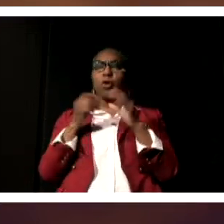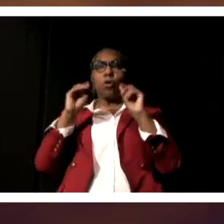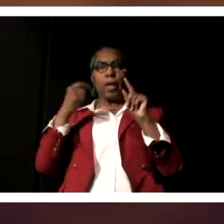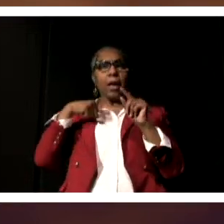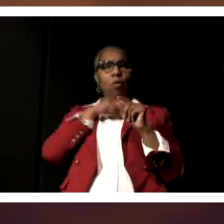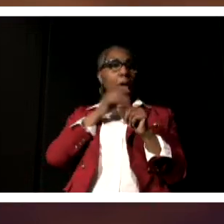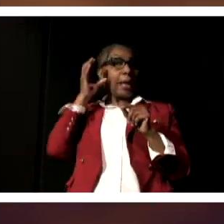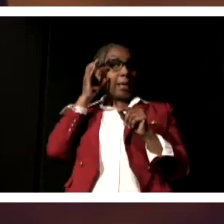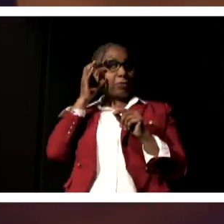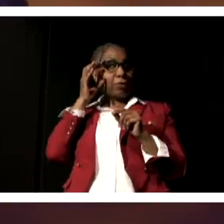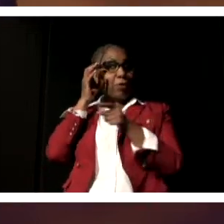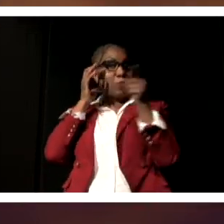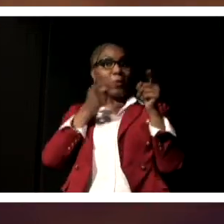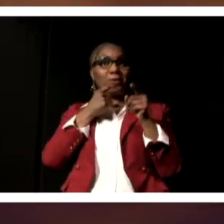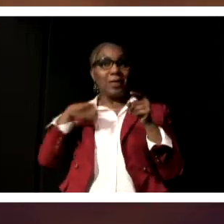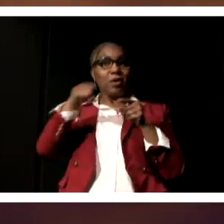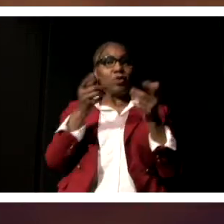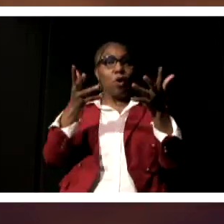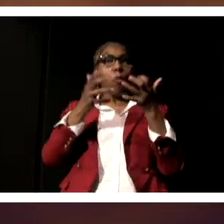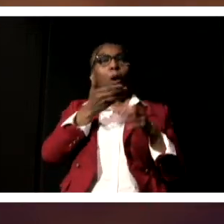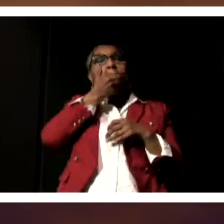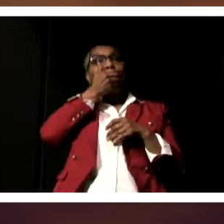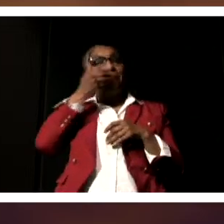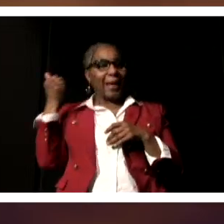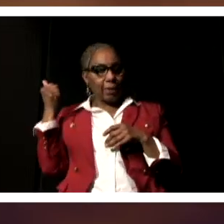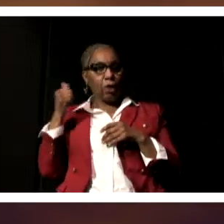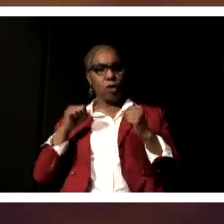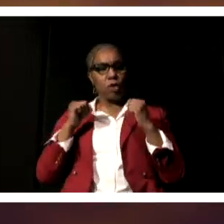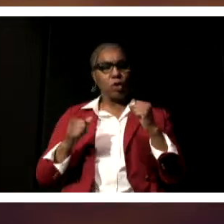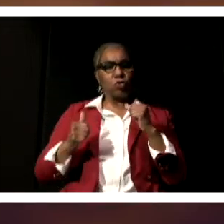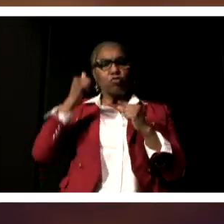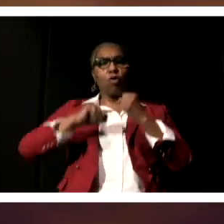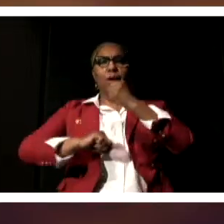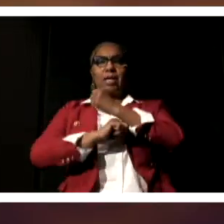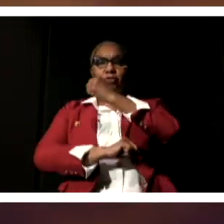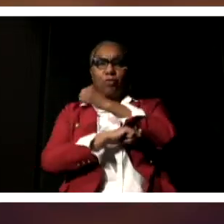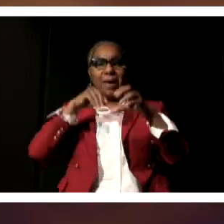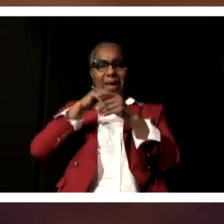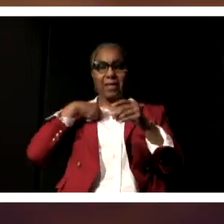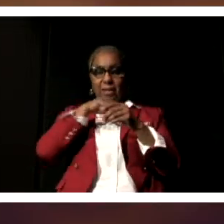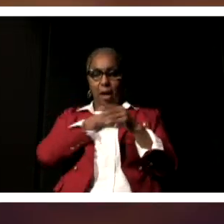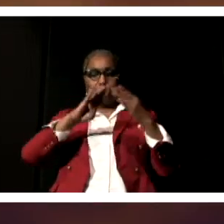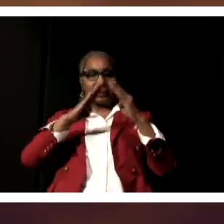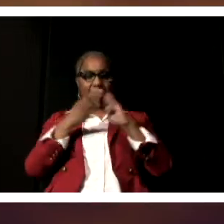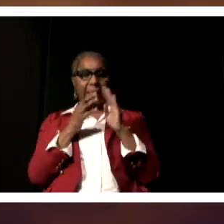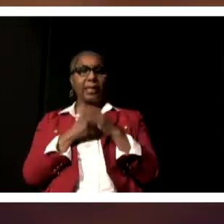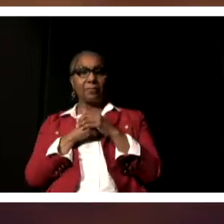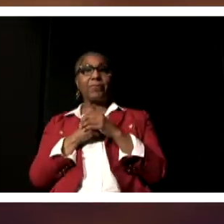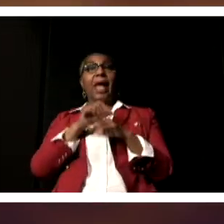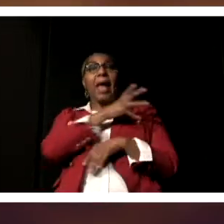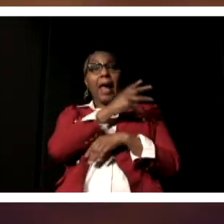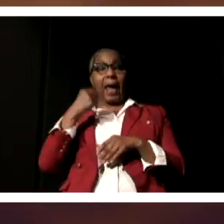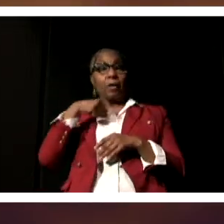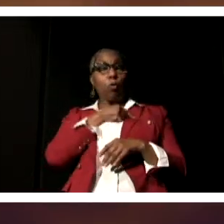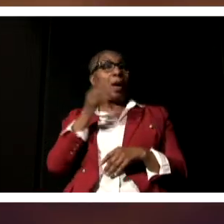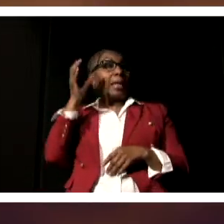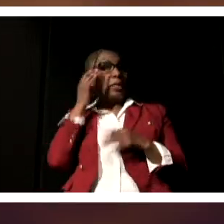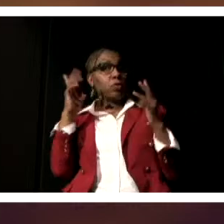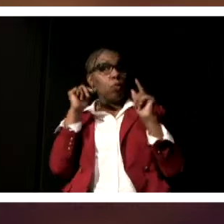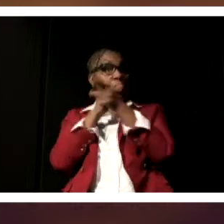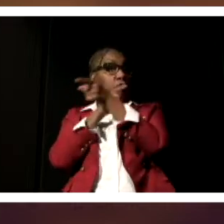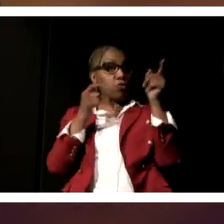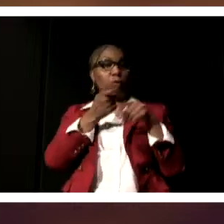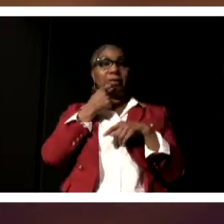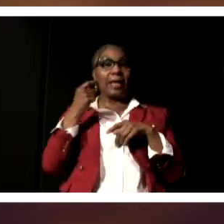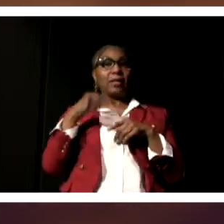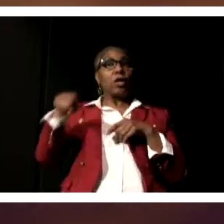listened when you said you wanted better, stronger infrastructure within our city. And we listened when you said